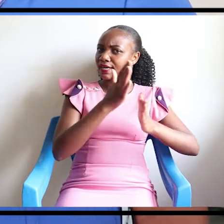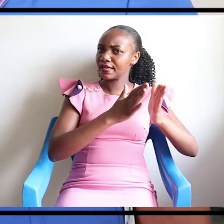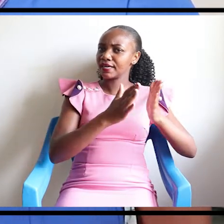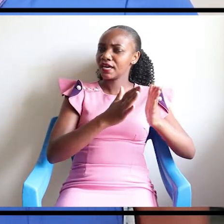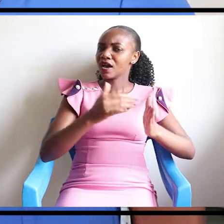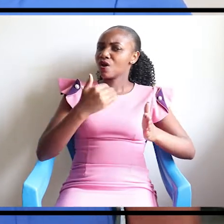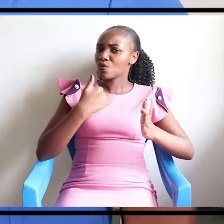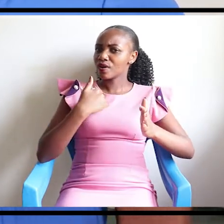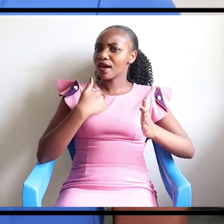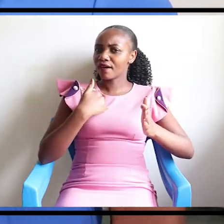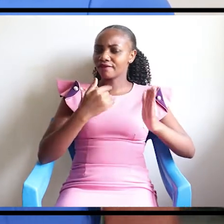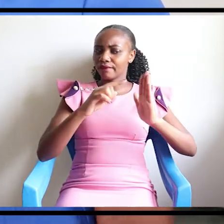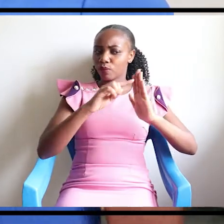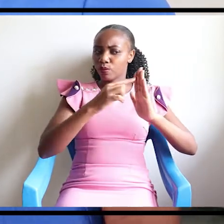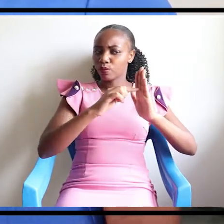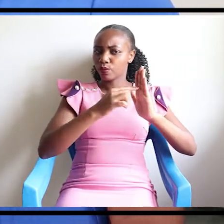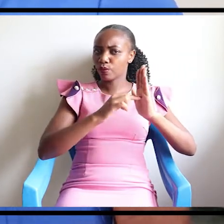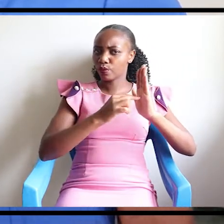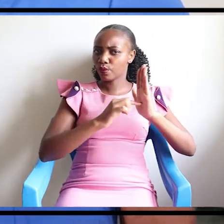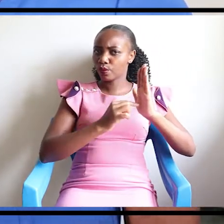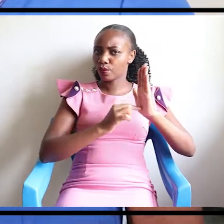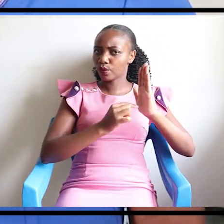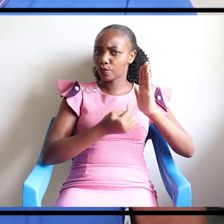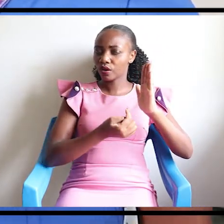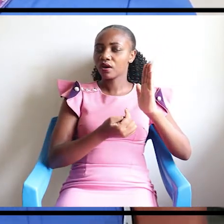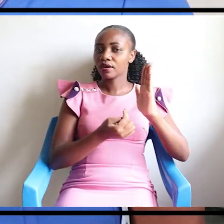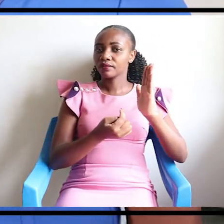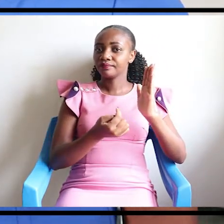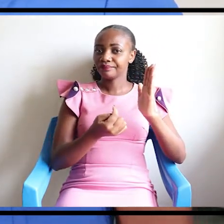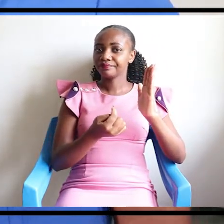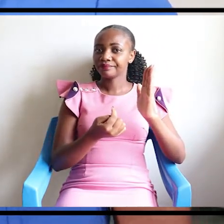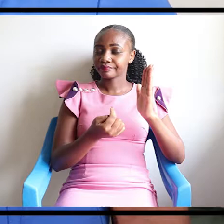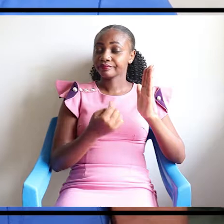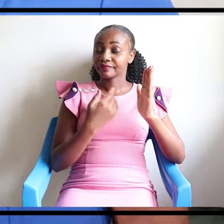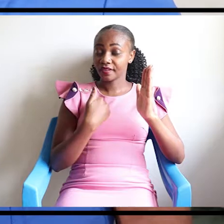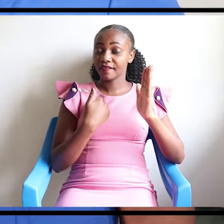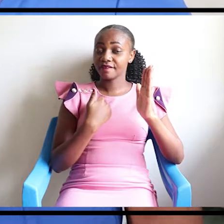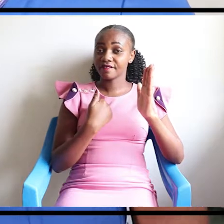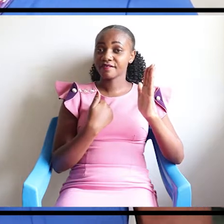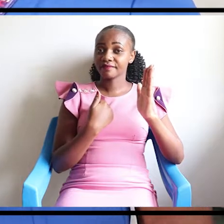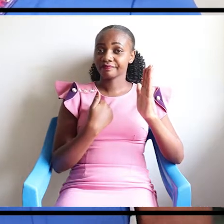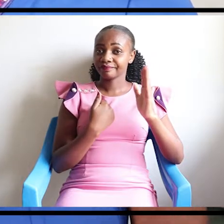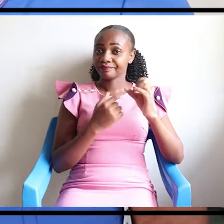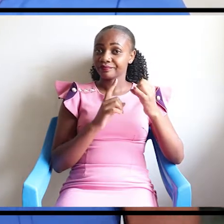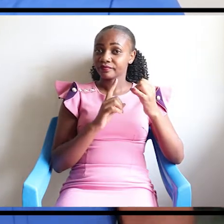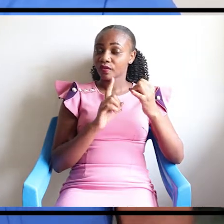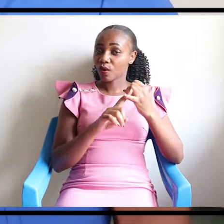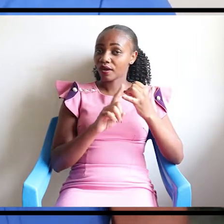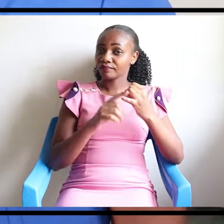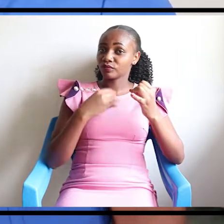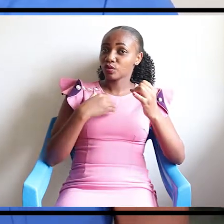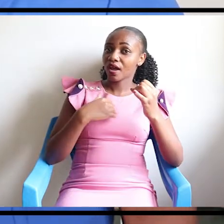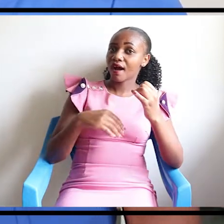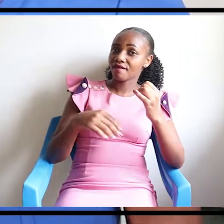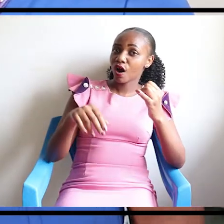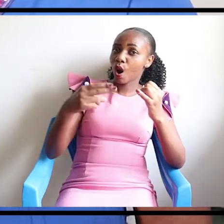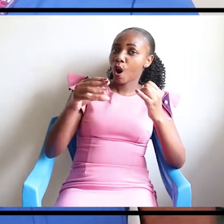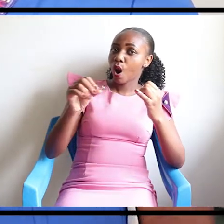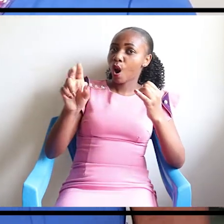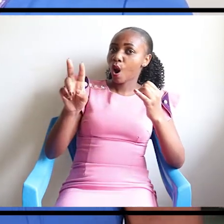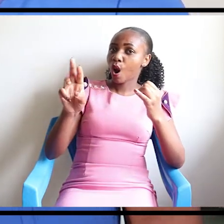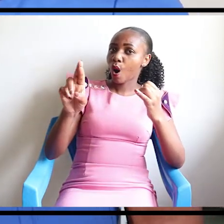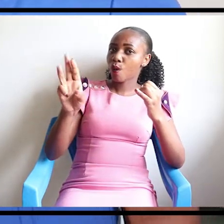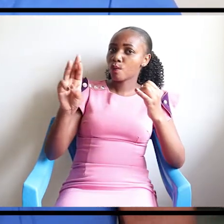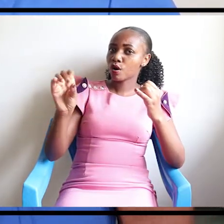a breakdown of three types of clusters of family planning methods. We have non-hormonal methods, we have